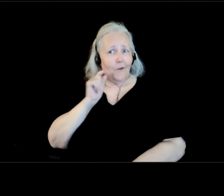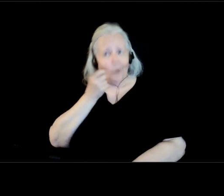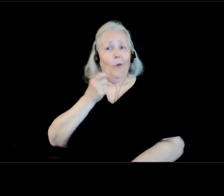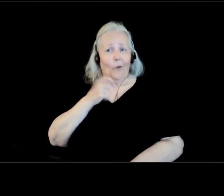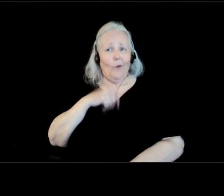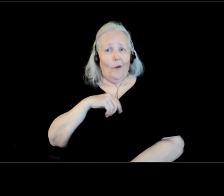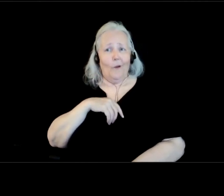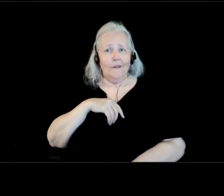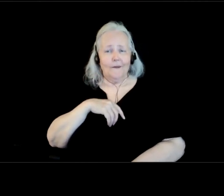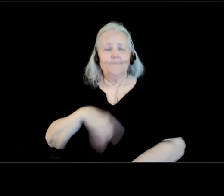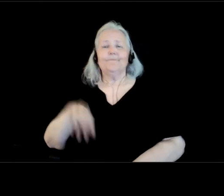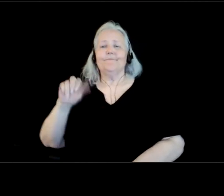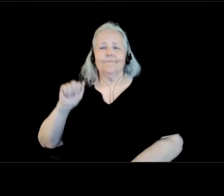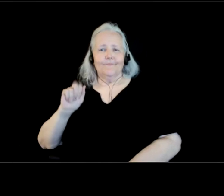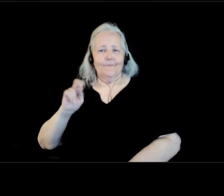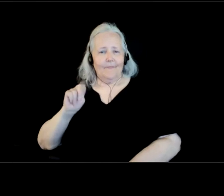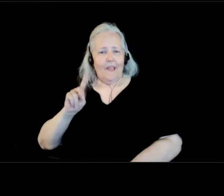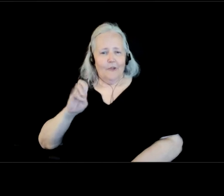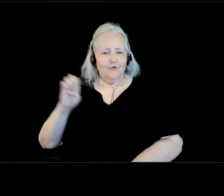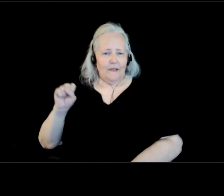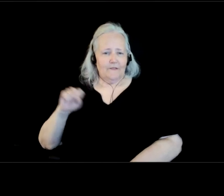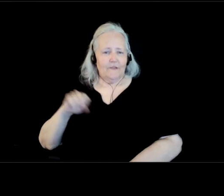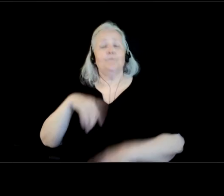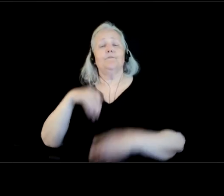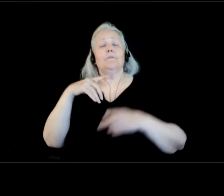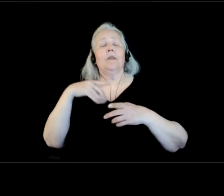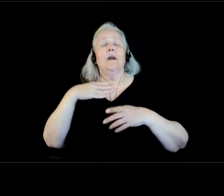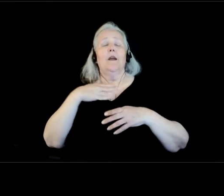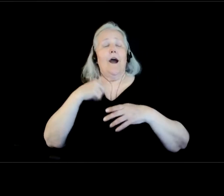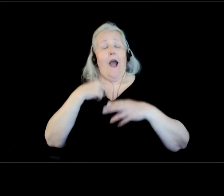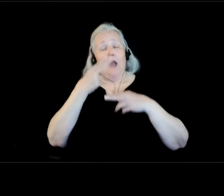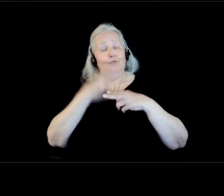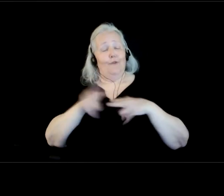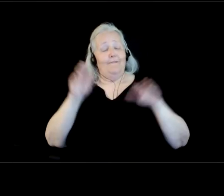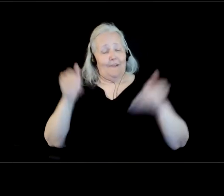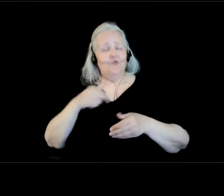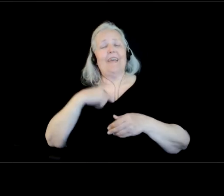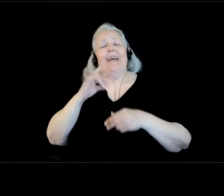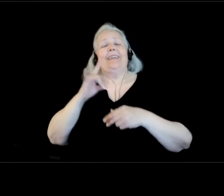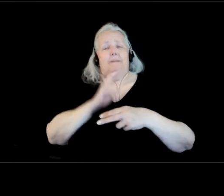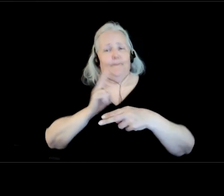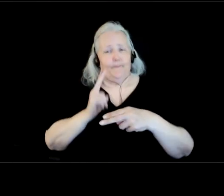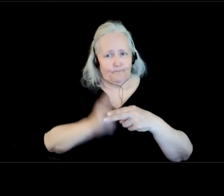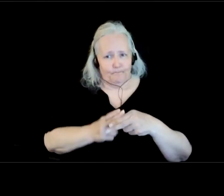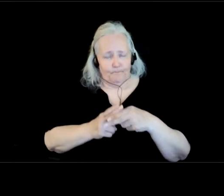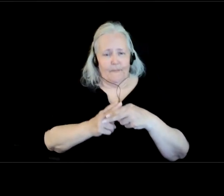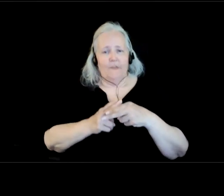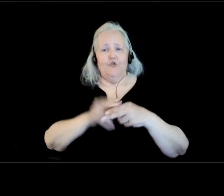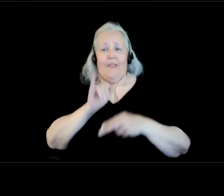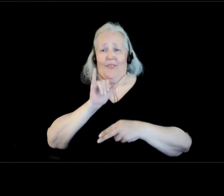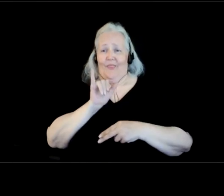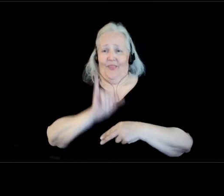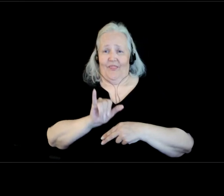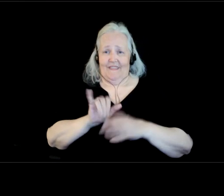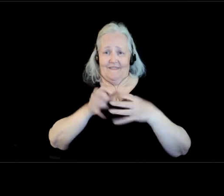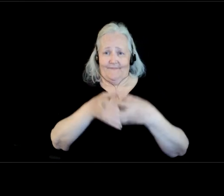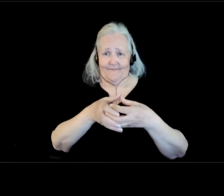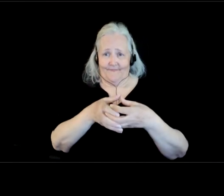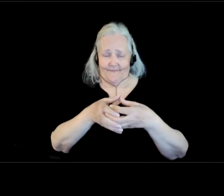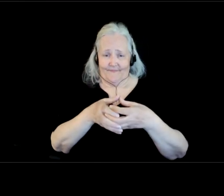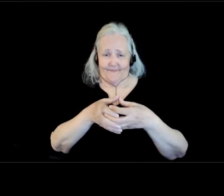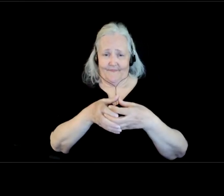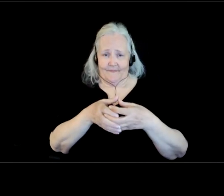One of the things that, you know, I mentioned in my brief introductory statements that this section was